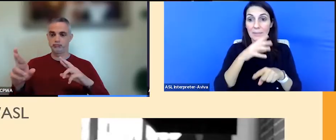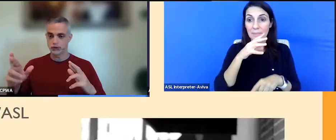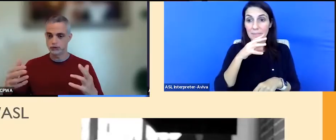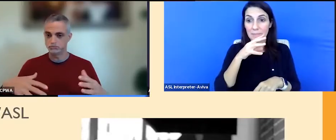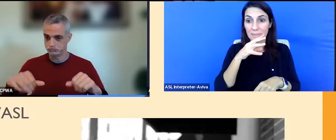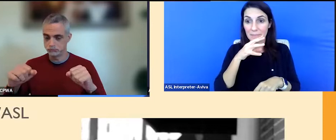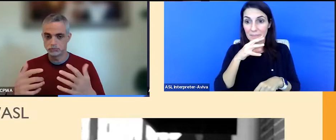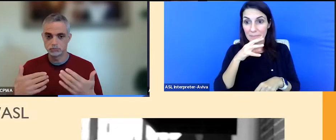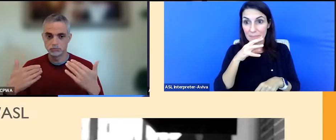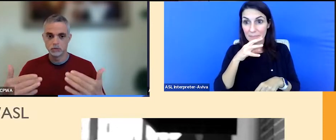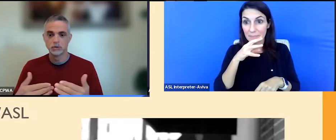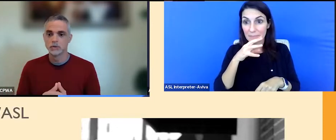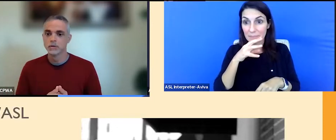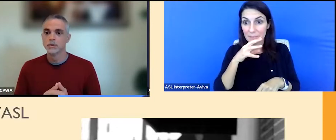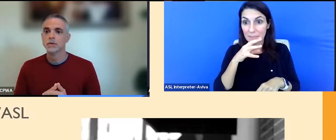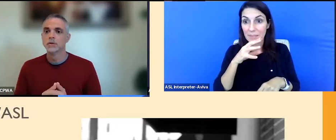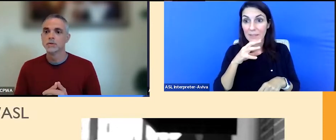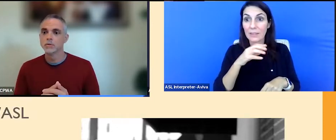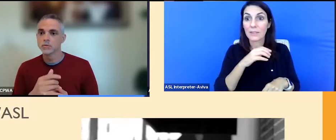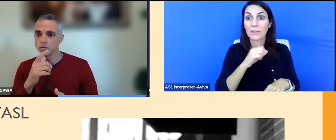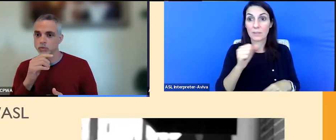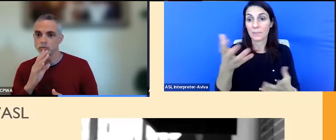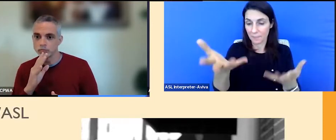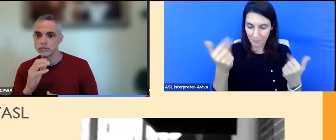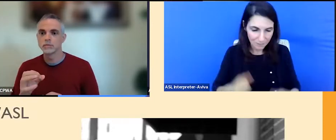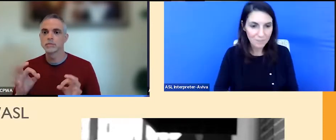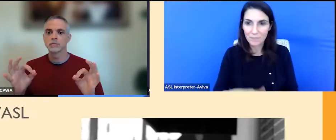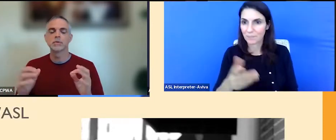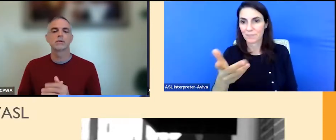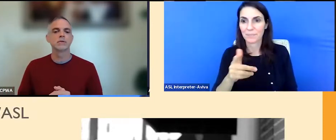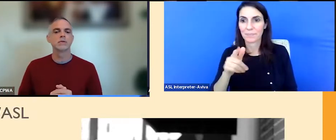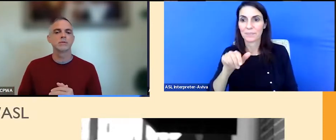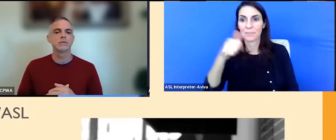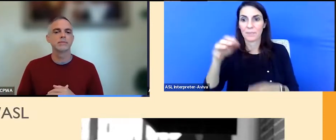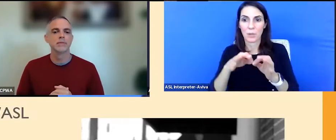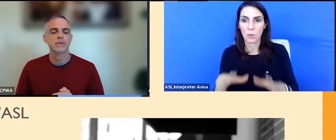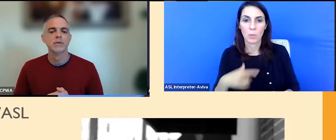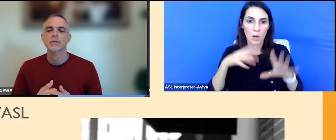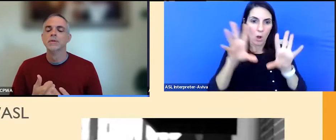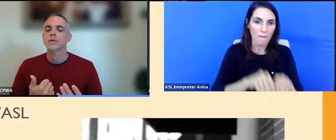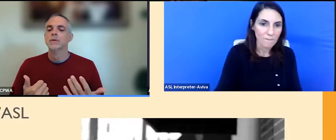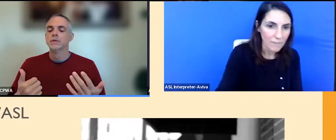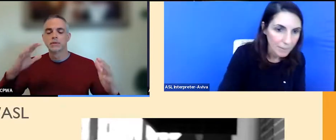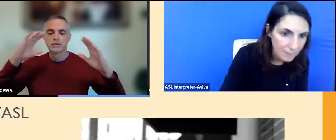start your section. Well, Yeah, I'm ready to go ahead and get started.